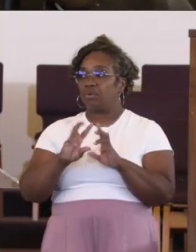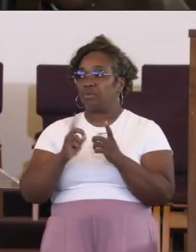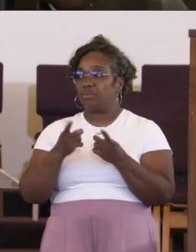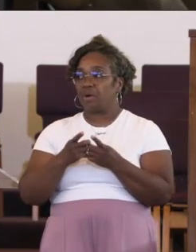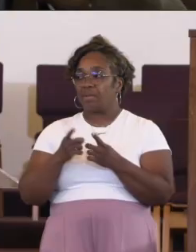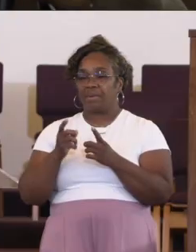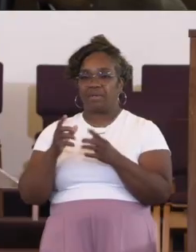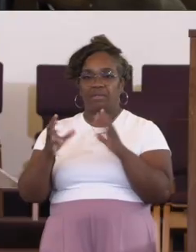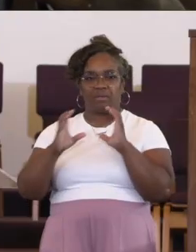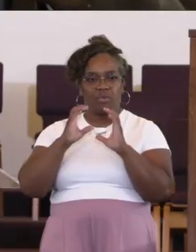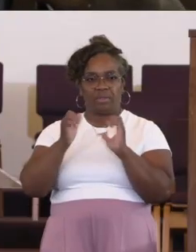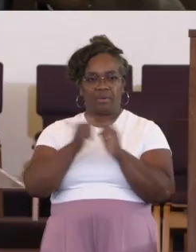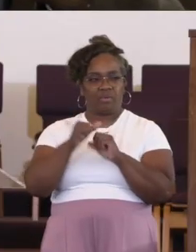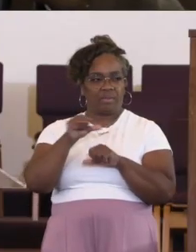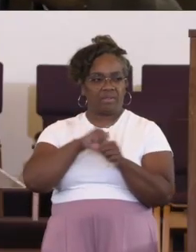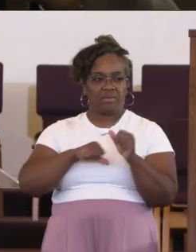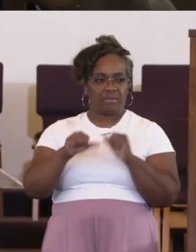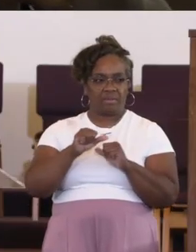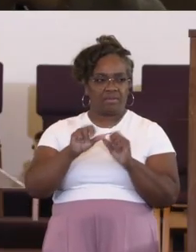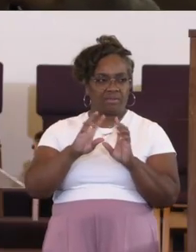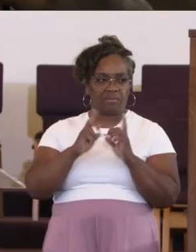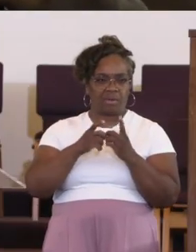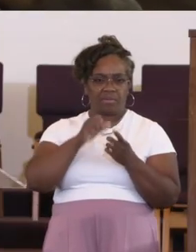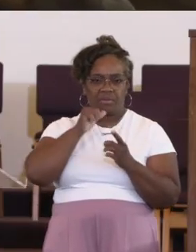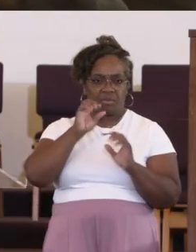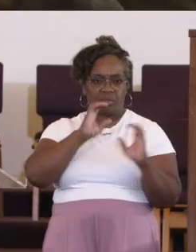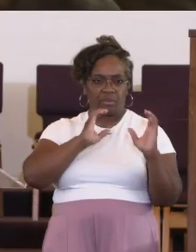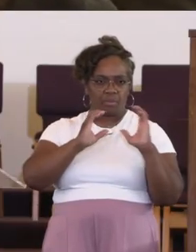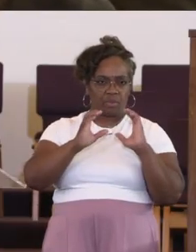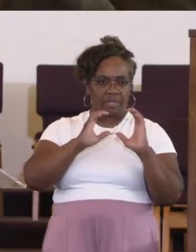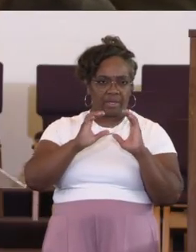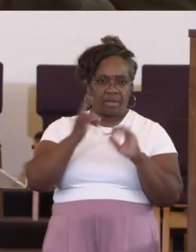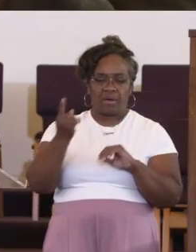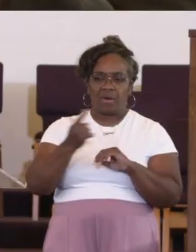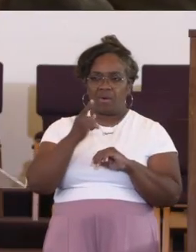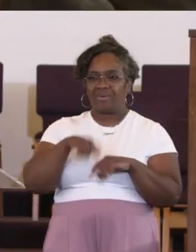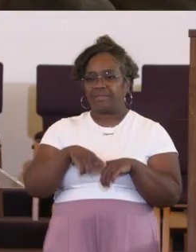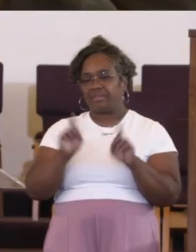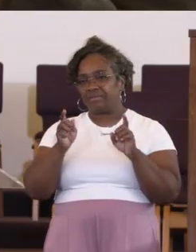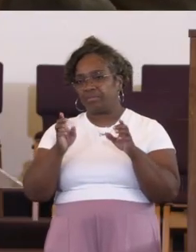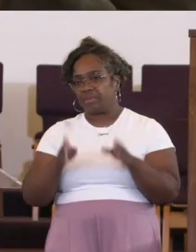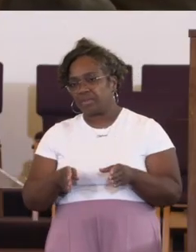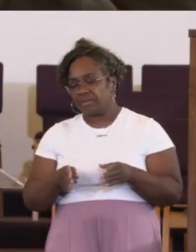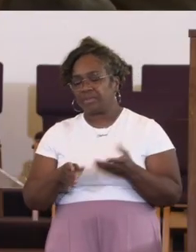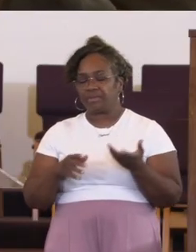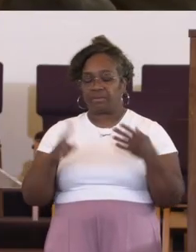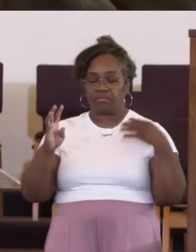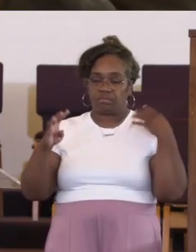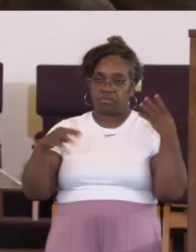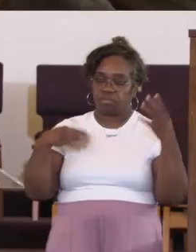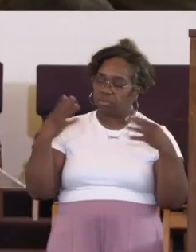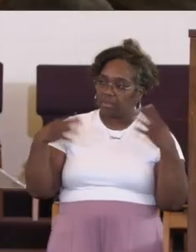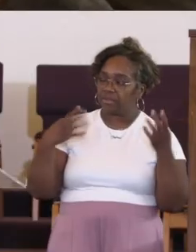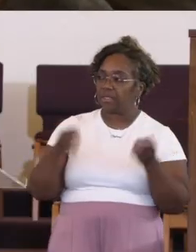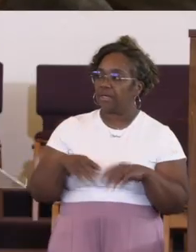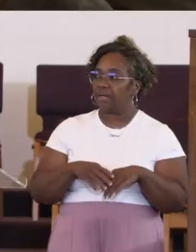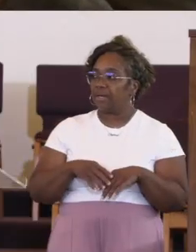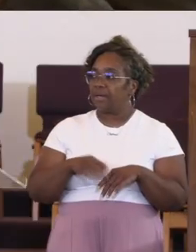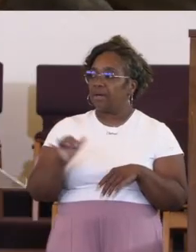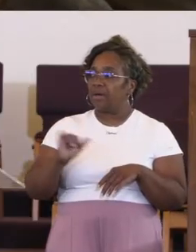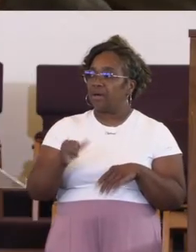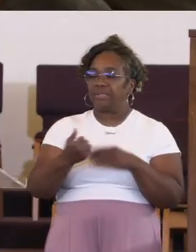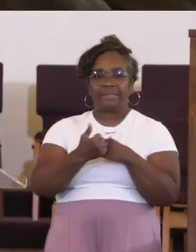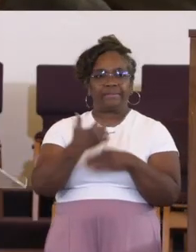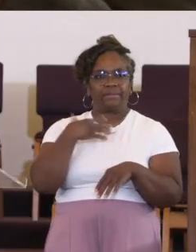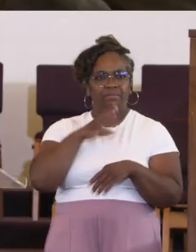other. None whatsoever. So it's always somebody different, and it's just crazy that you can't. And they sent me a water